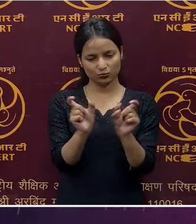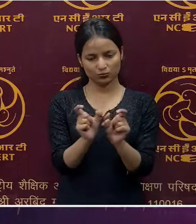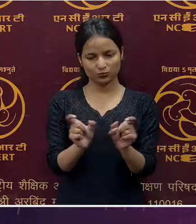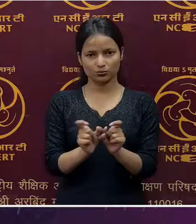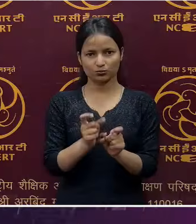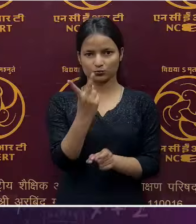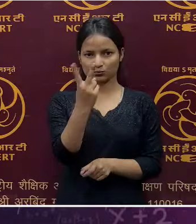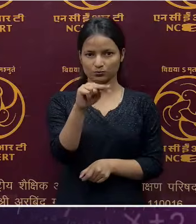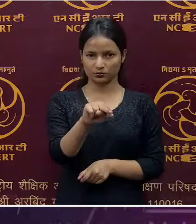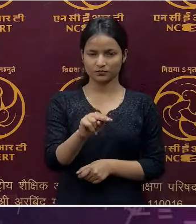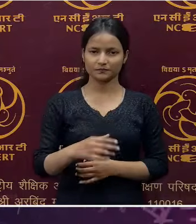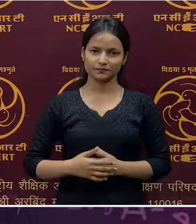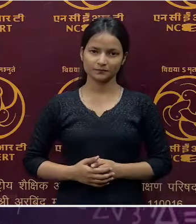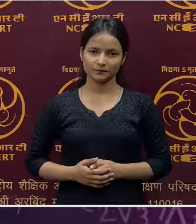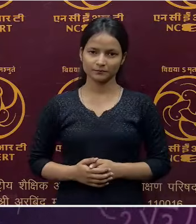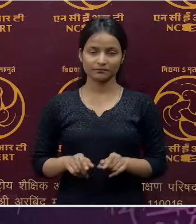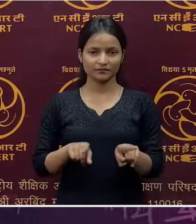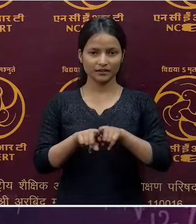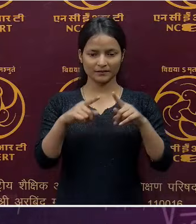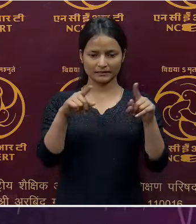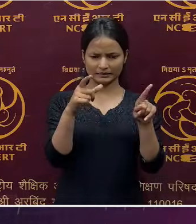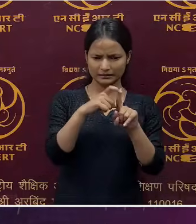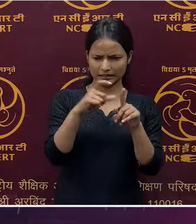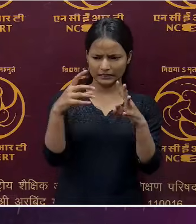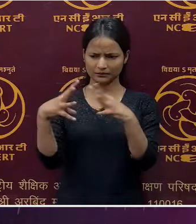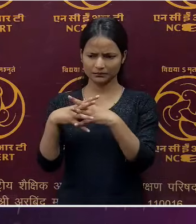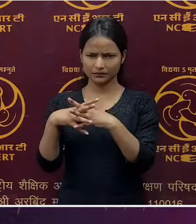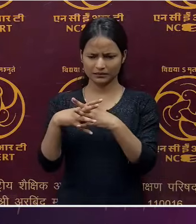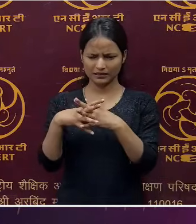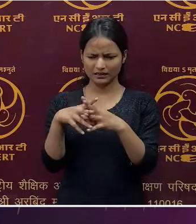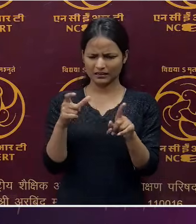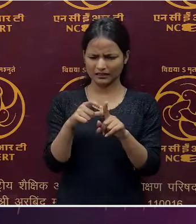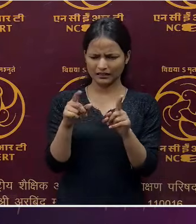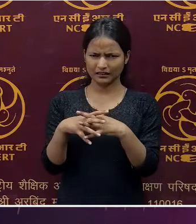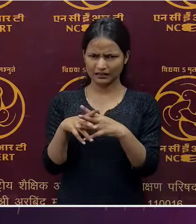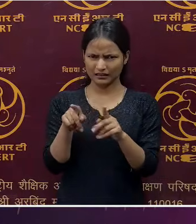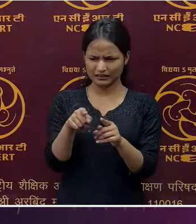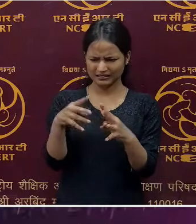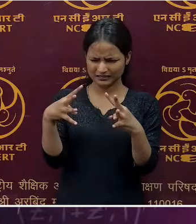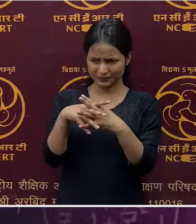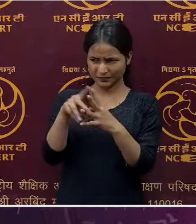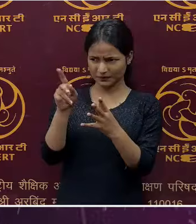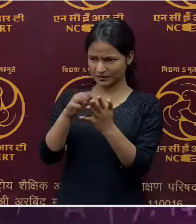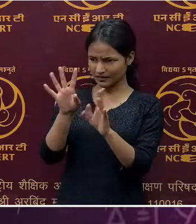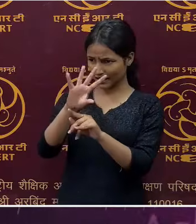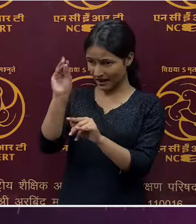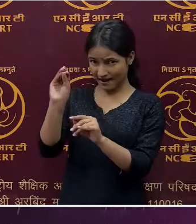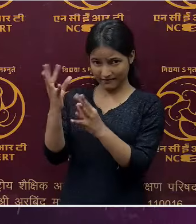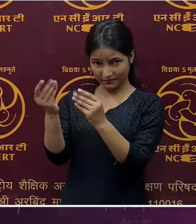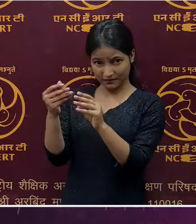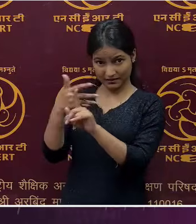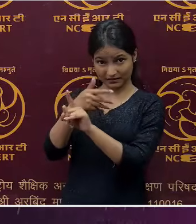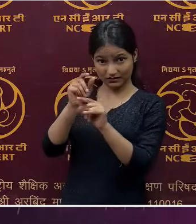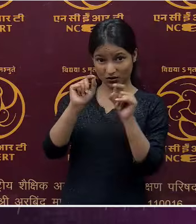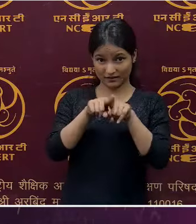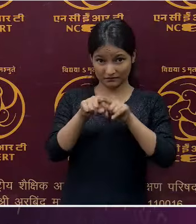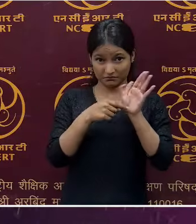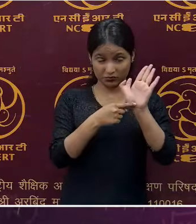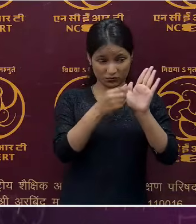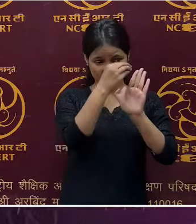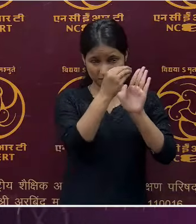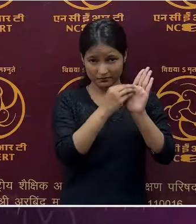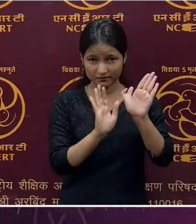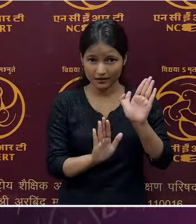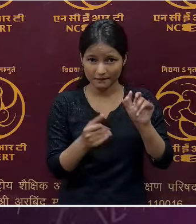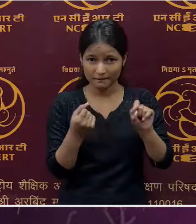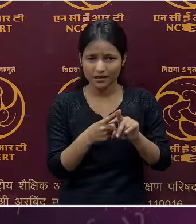connections and D, W. Now this is not the connection because W is not in the subset. If there is nothing in the subset,